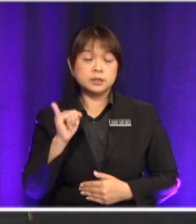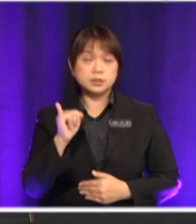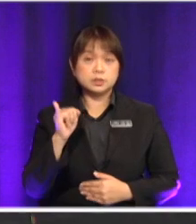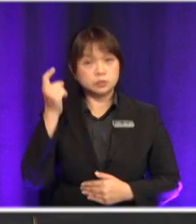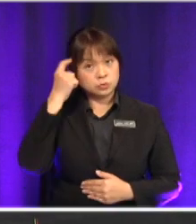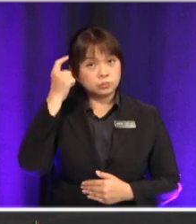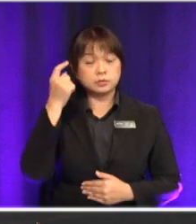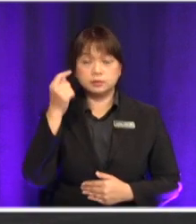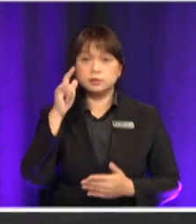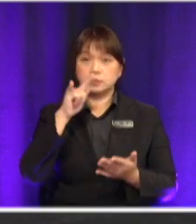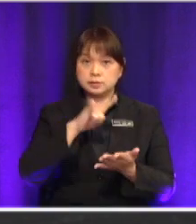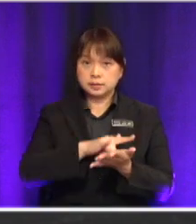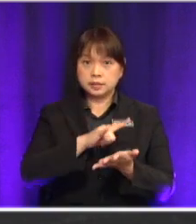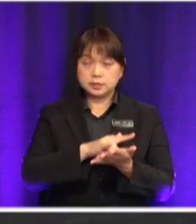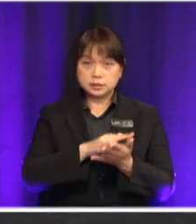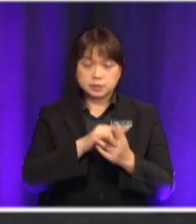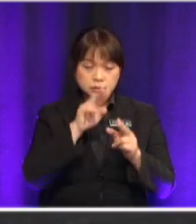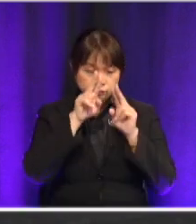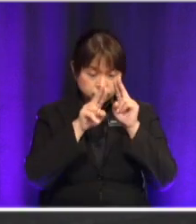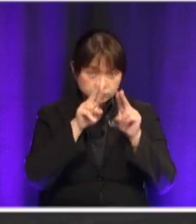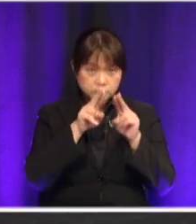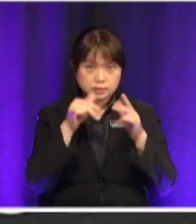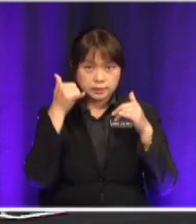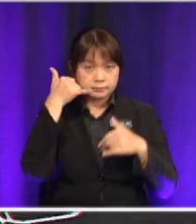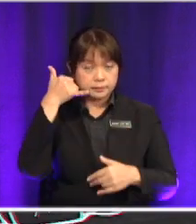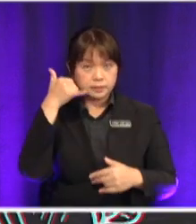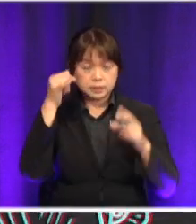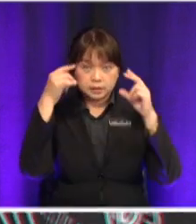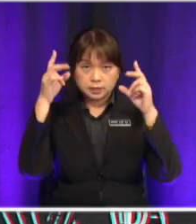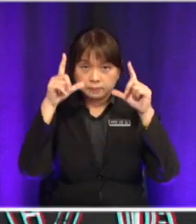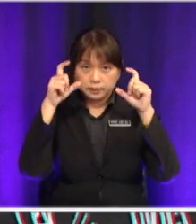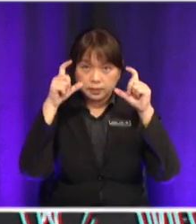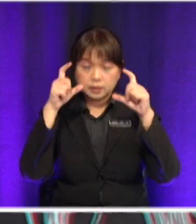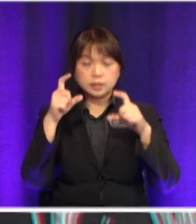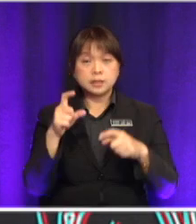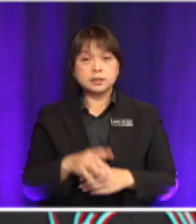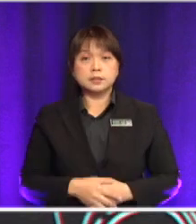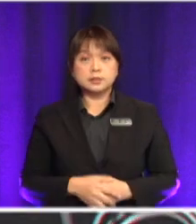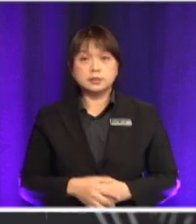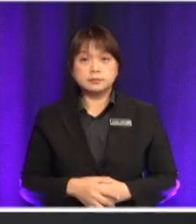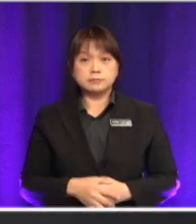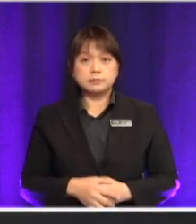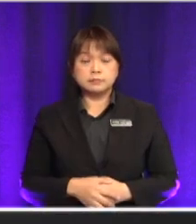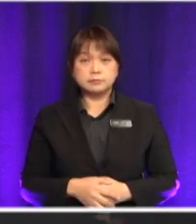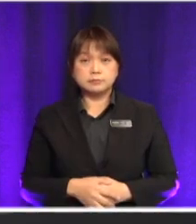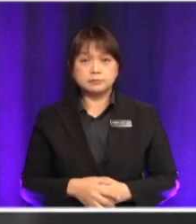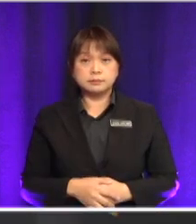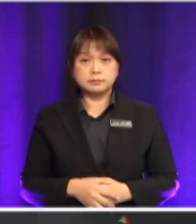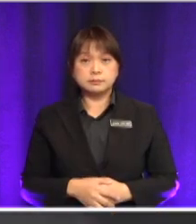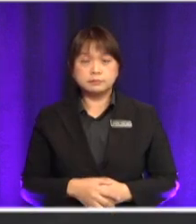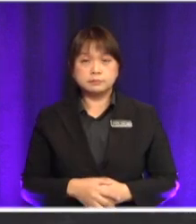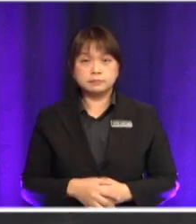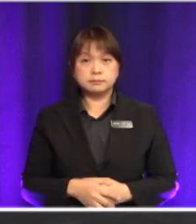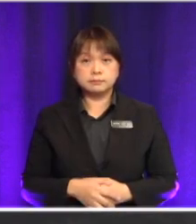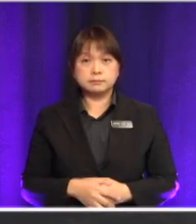they should. So then when the surveillance system Poseidon did alarm